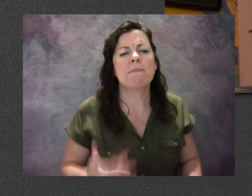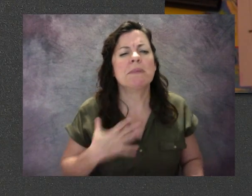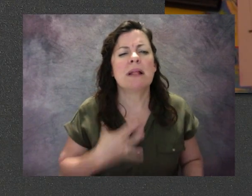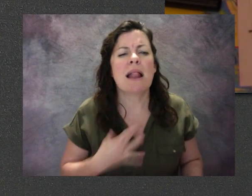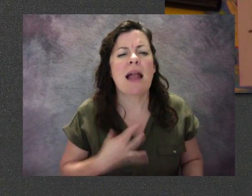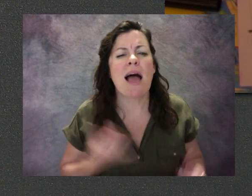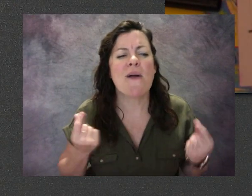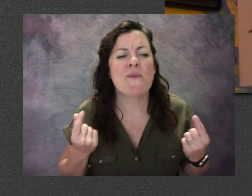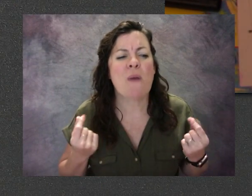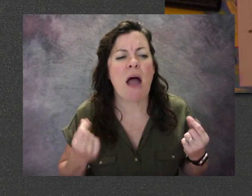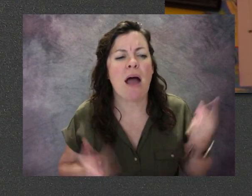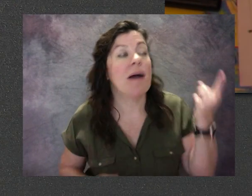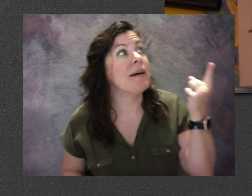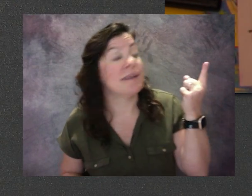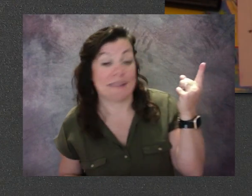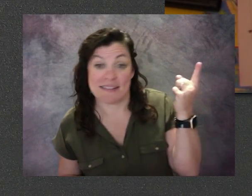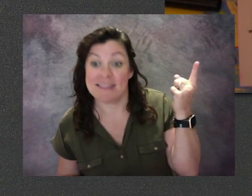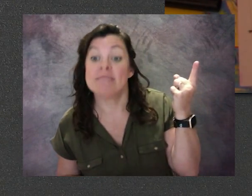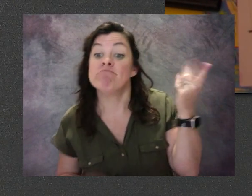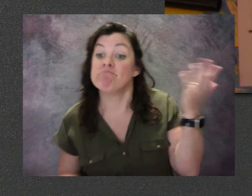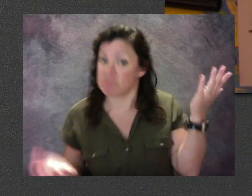On that one, I did the fish.